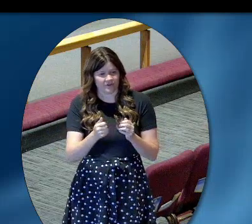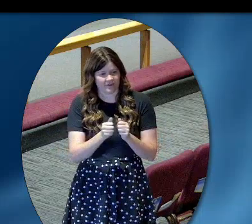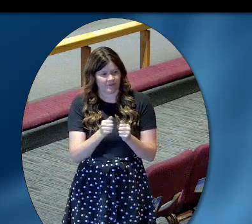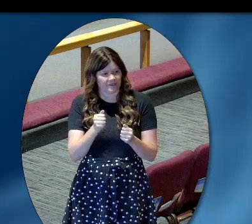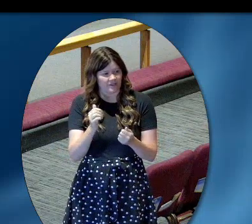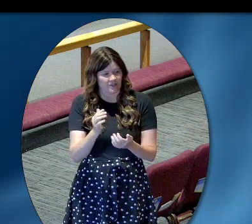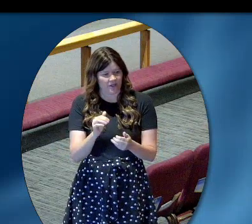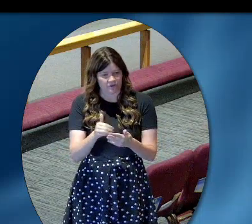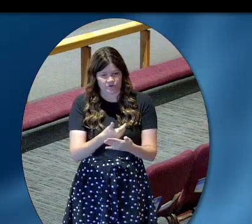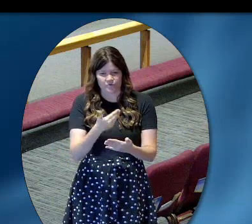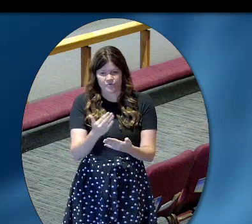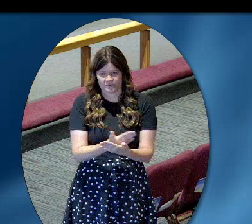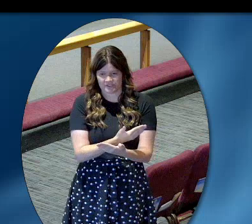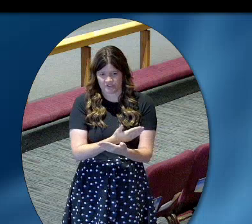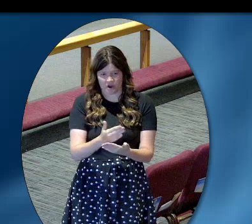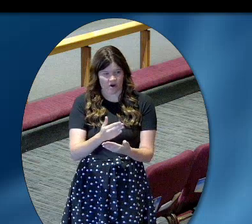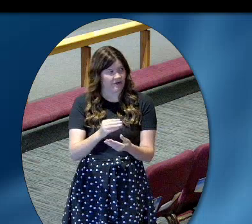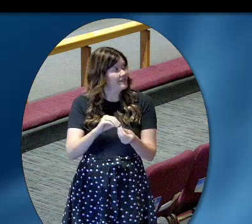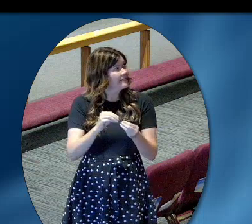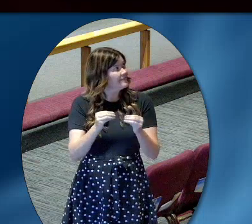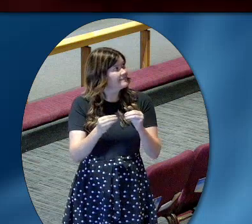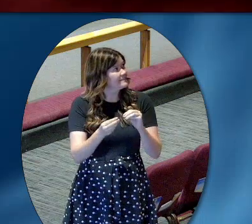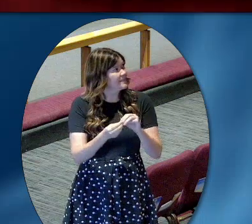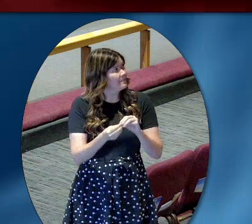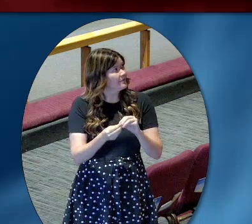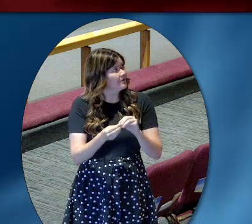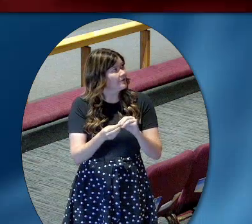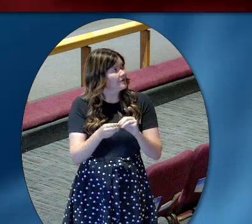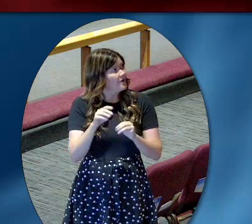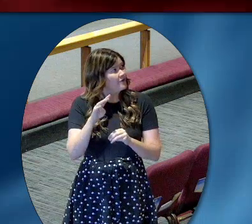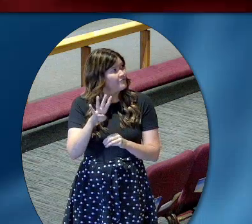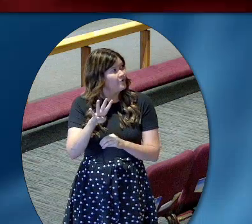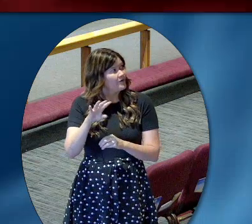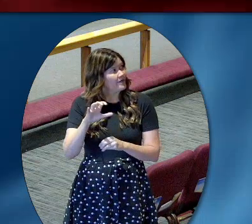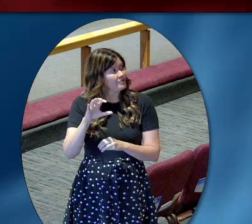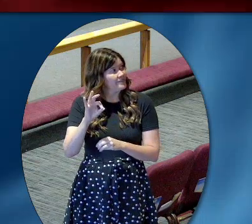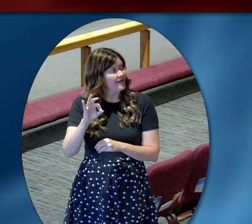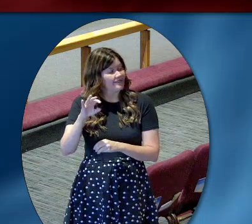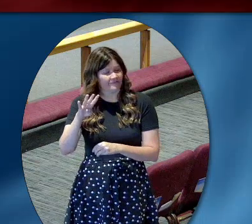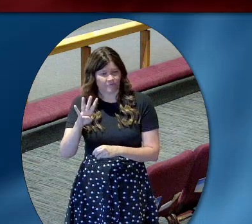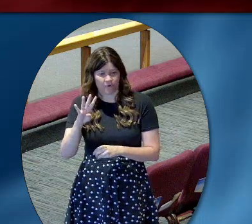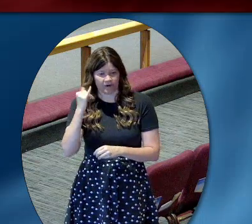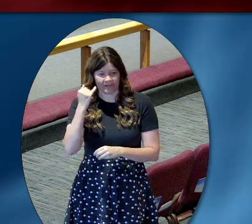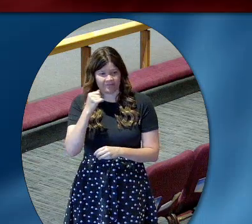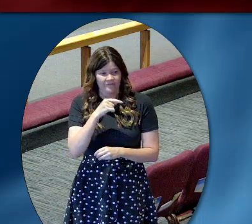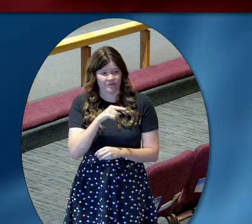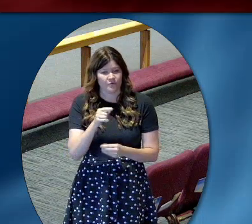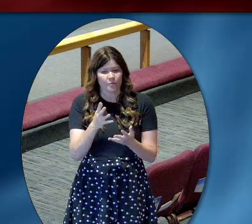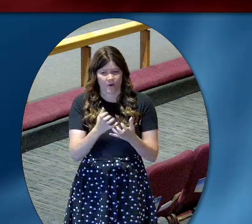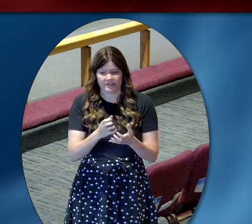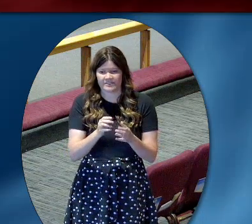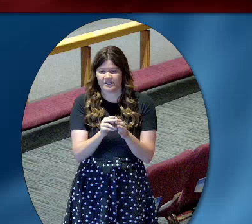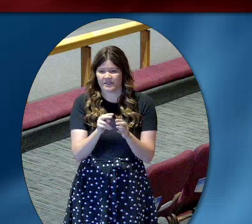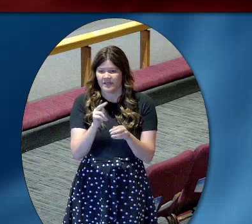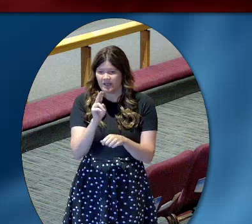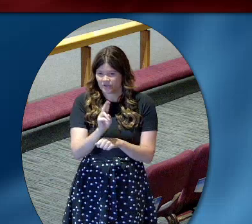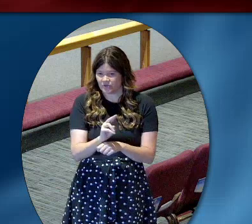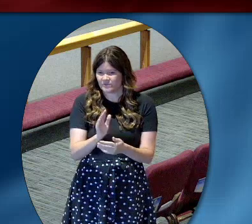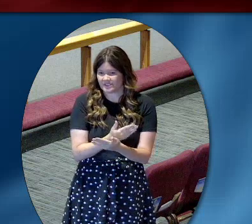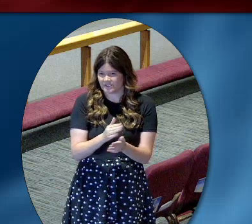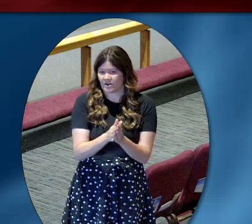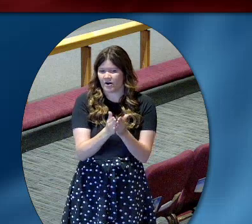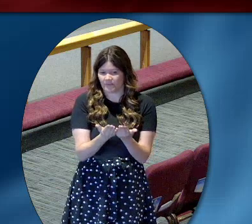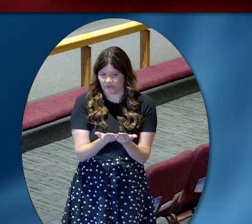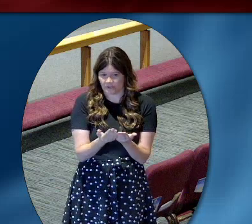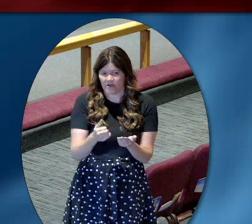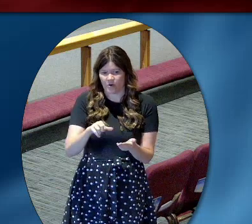hymn. It's hymn number 494, if you want to follow in the hymnal in front of you. Otherwise, it's certainly posted up on the